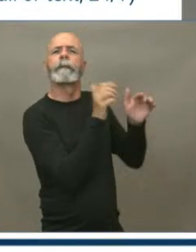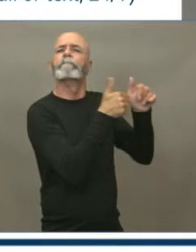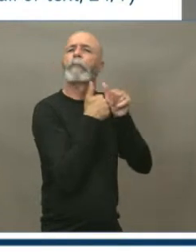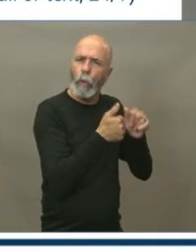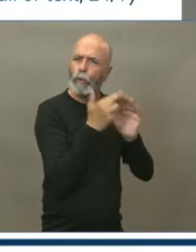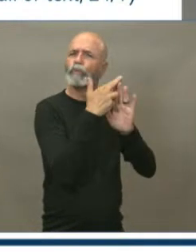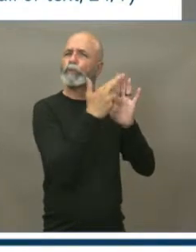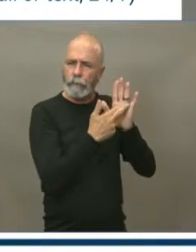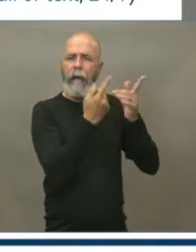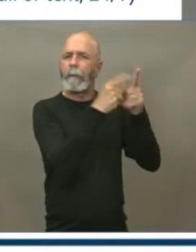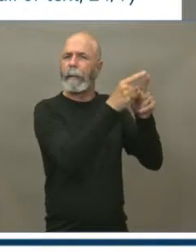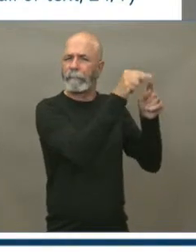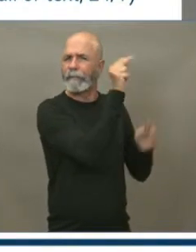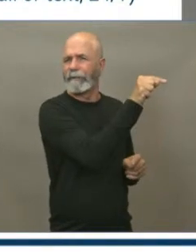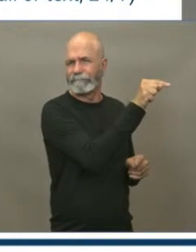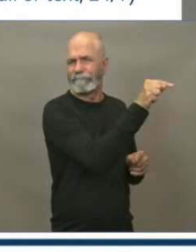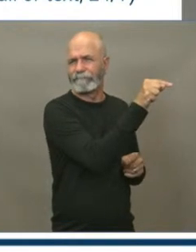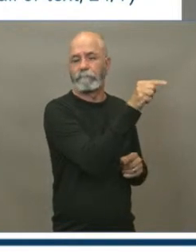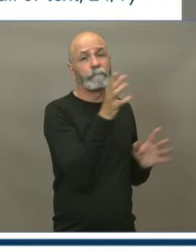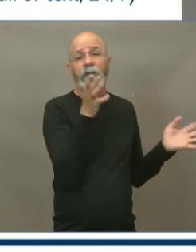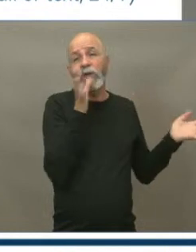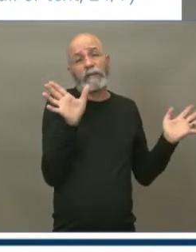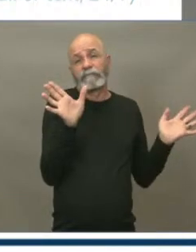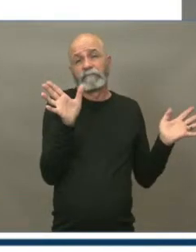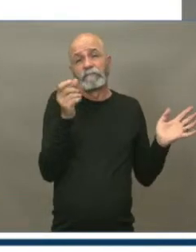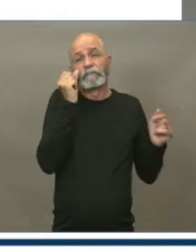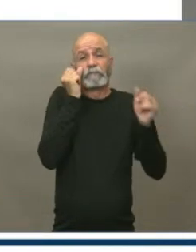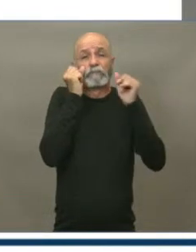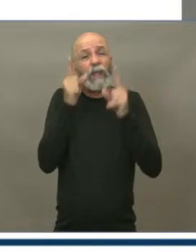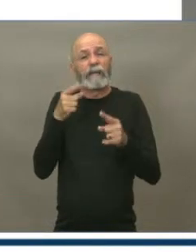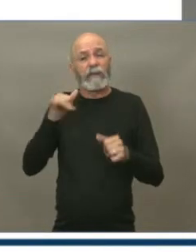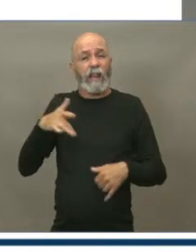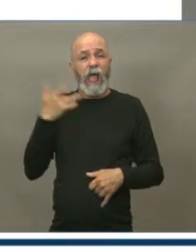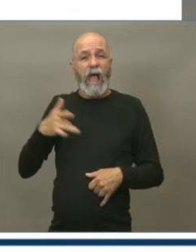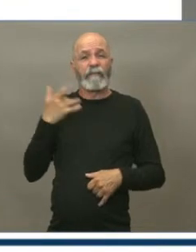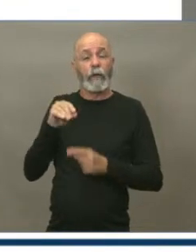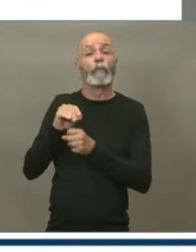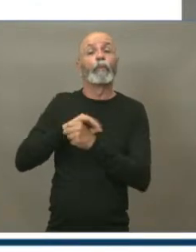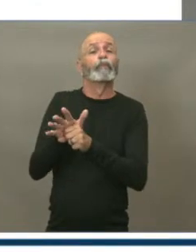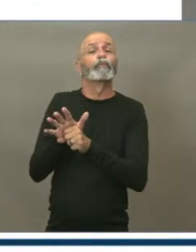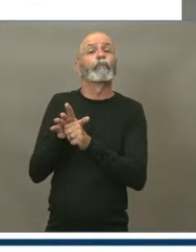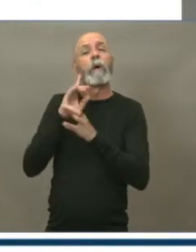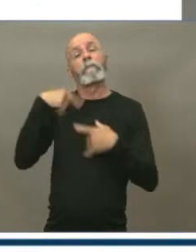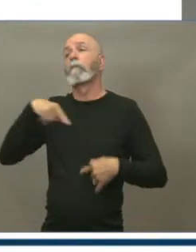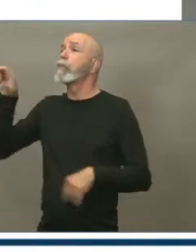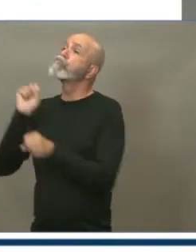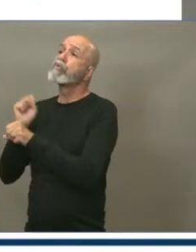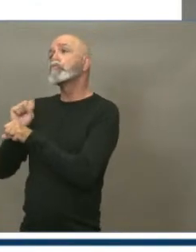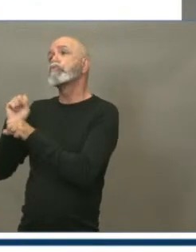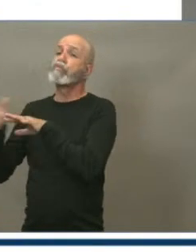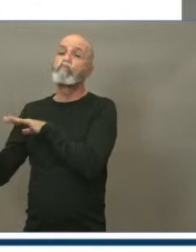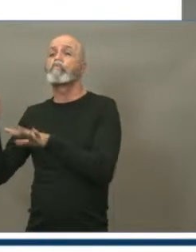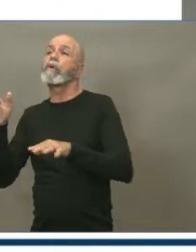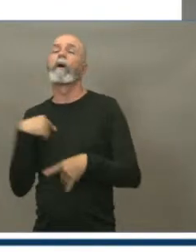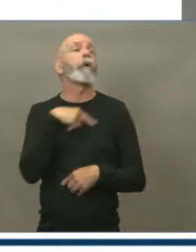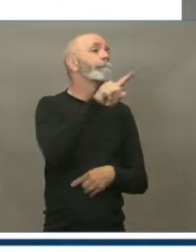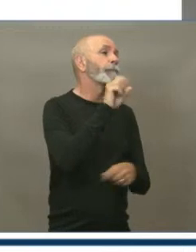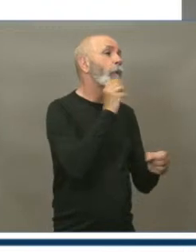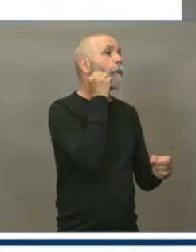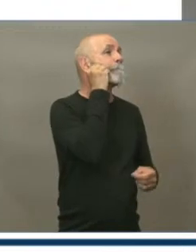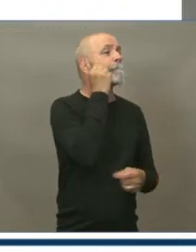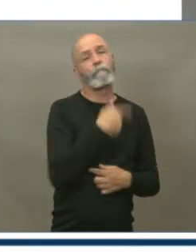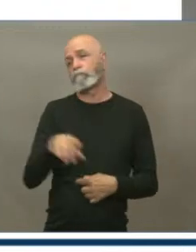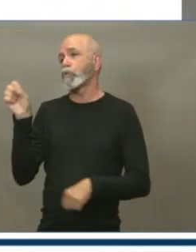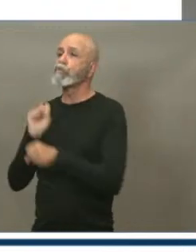lots of virus activity in the community, eventually there are people who are going to work, and eventually you're going to see a virus appear in